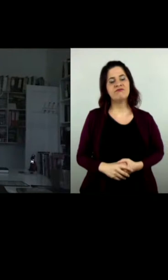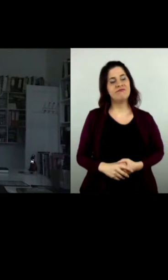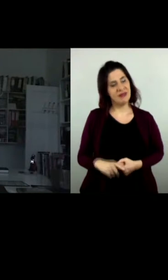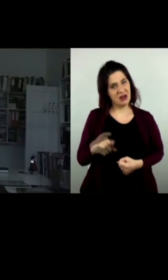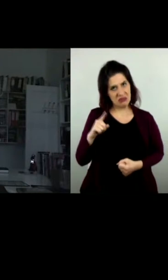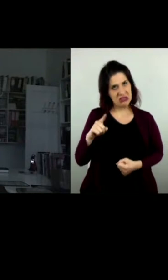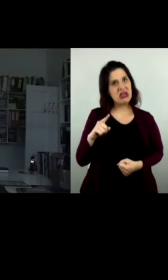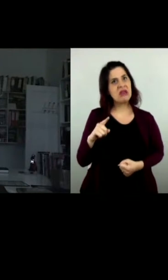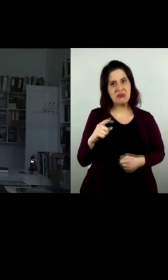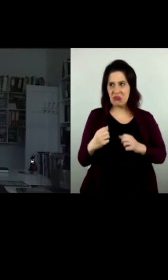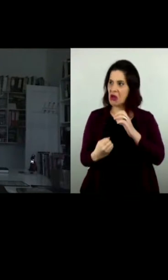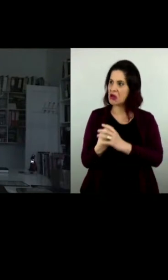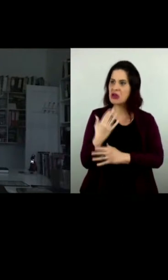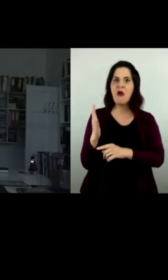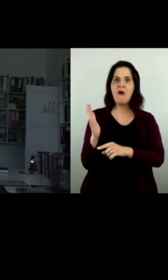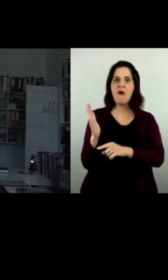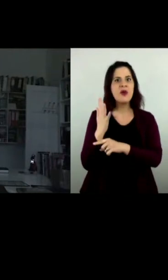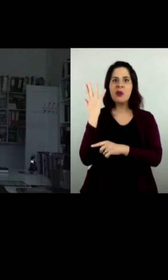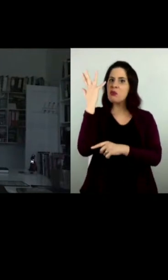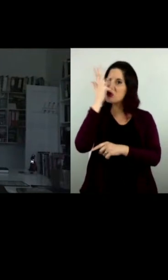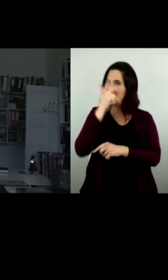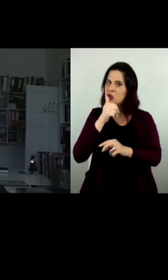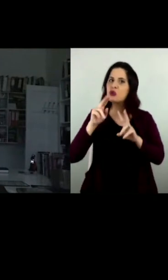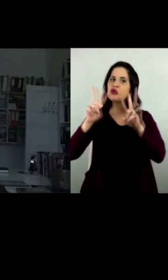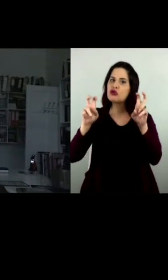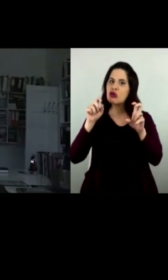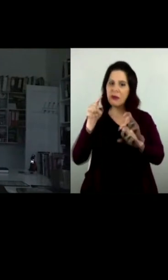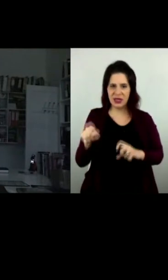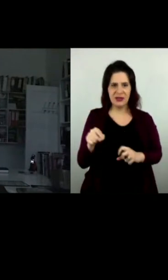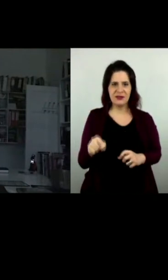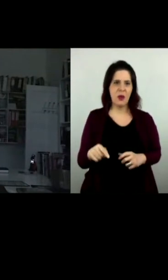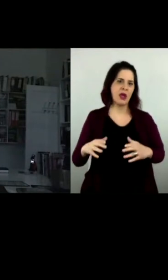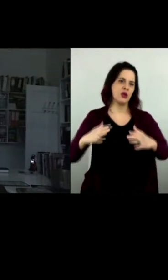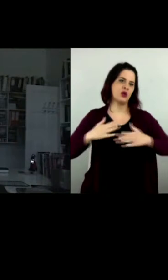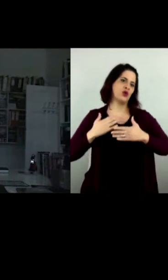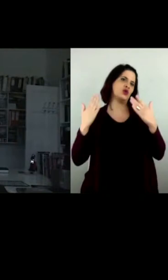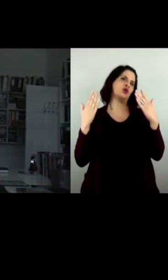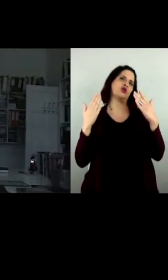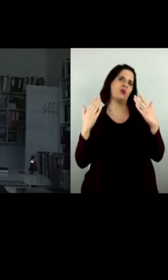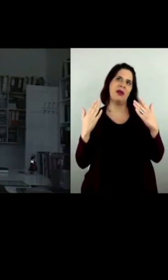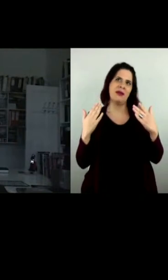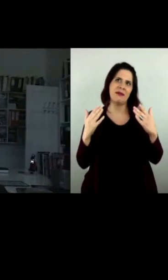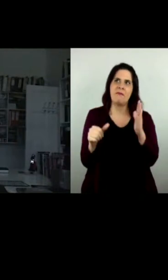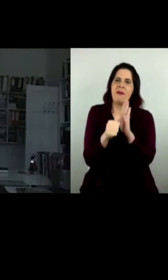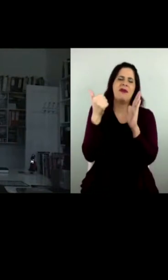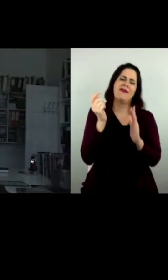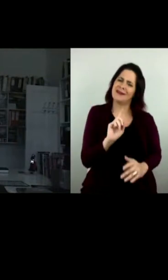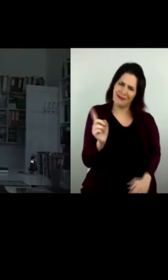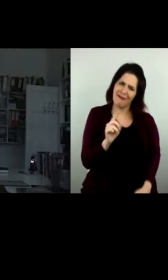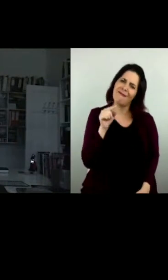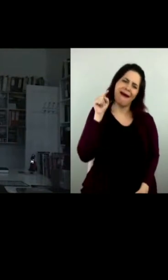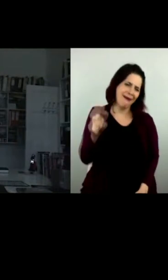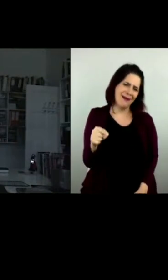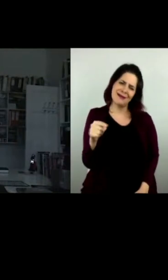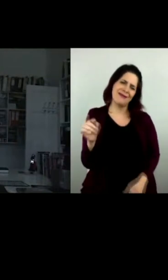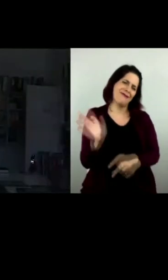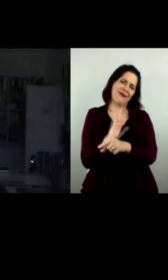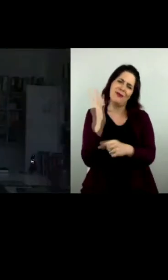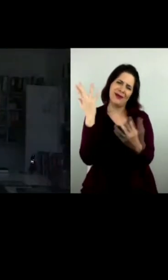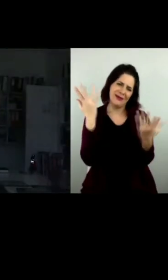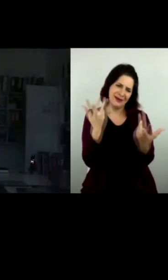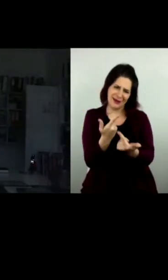beautiful film, of course, about that. It's not a surprise because it's a journey to cinema to